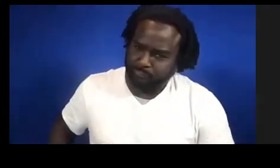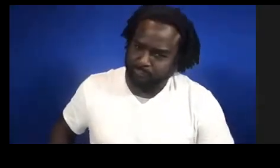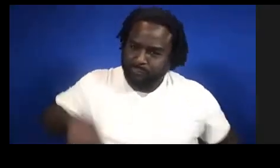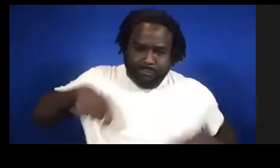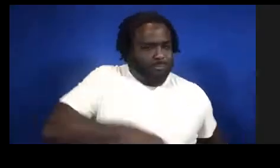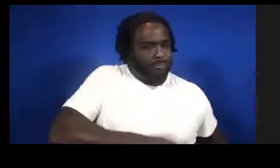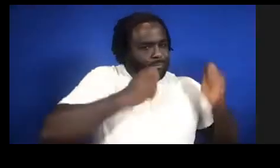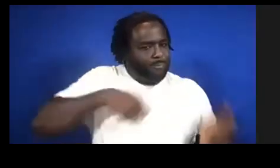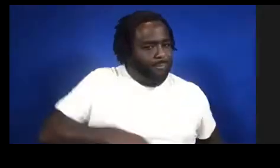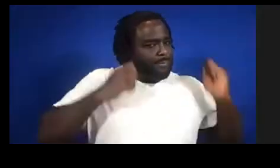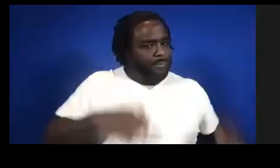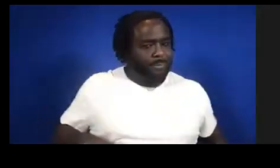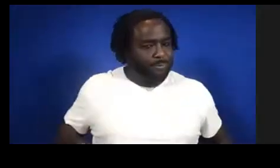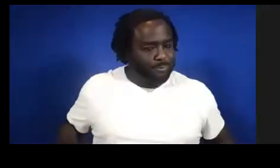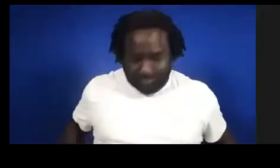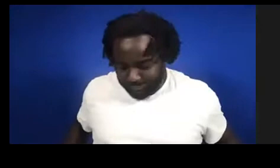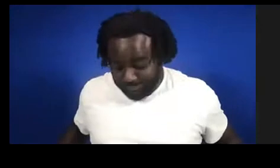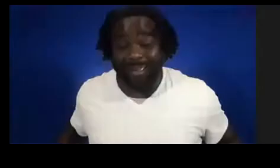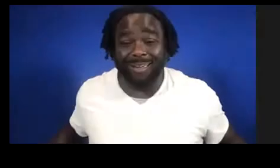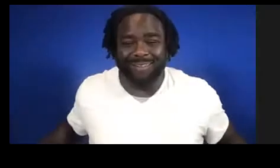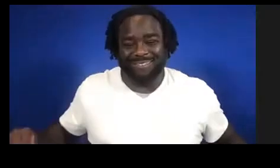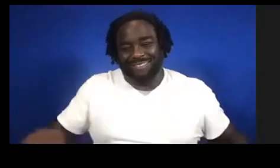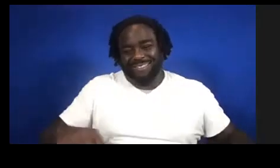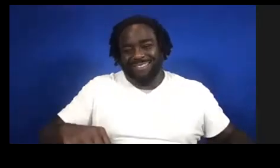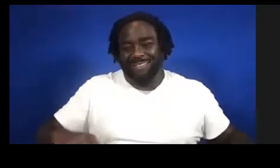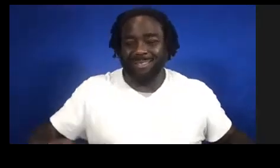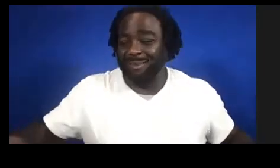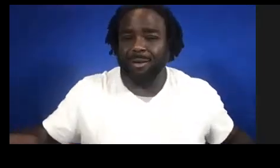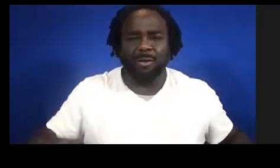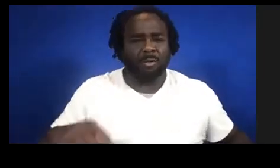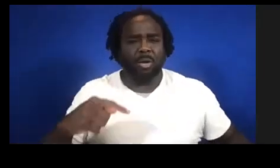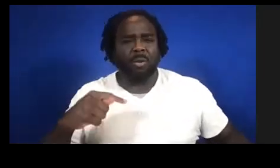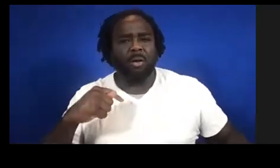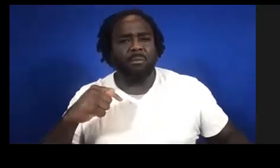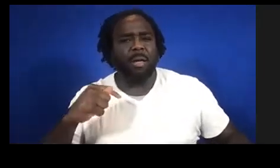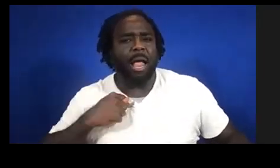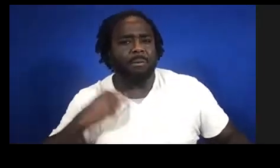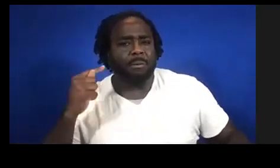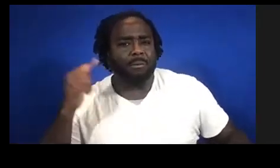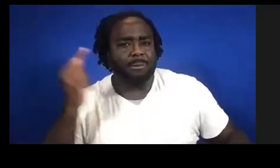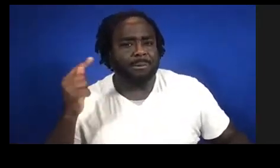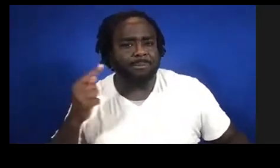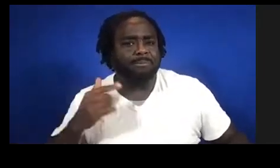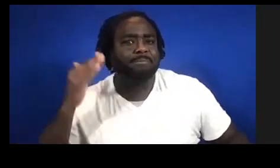Like, make that make sense. We ain't digging no graves, not out there.